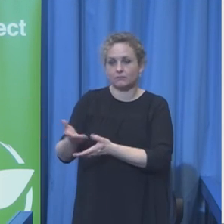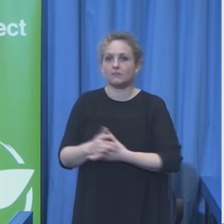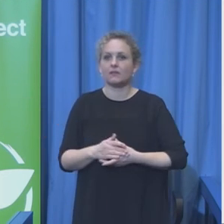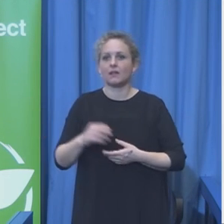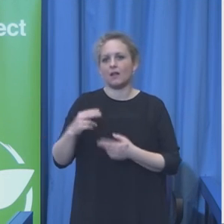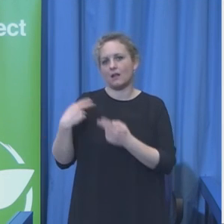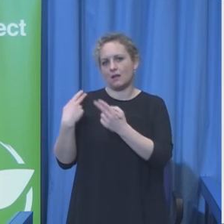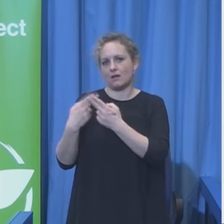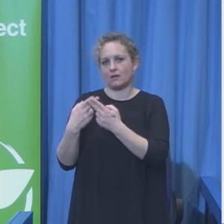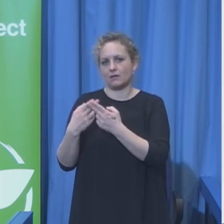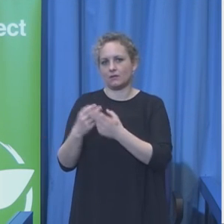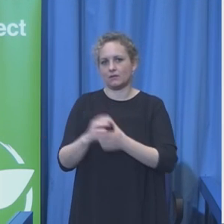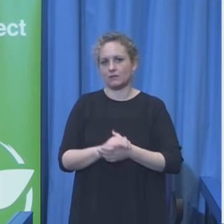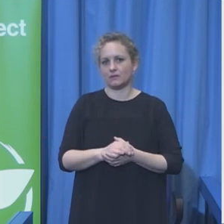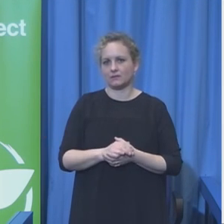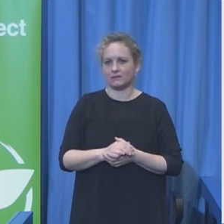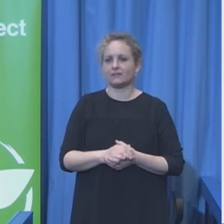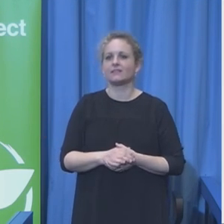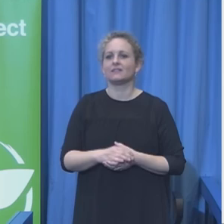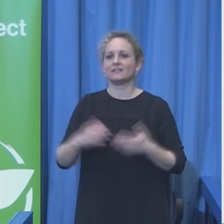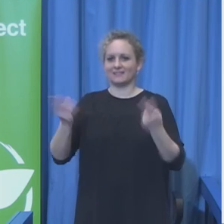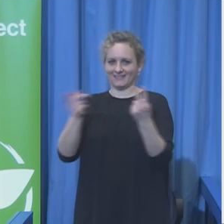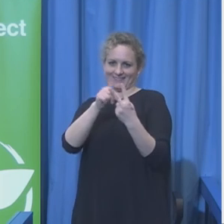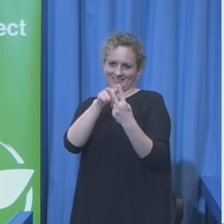Two things.